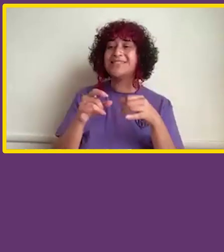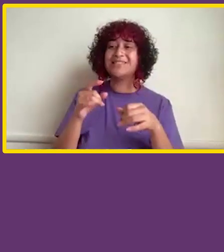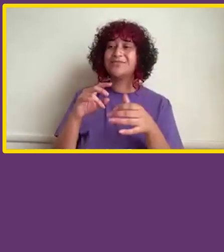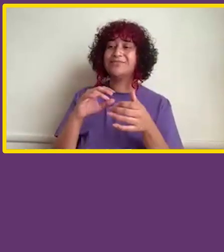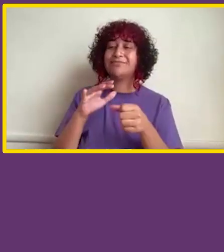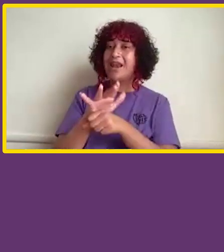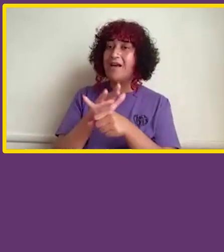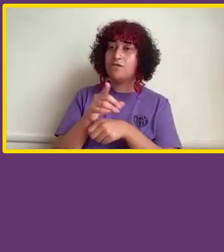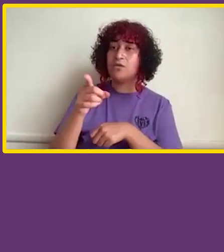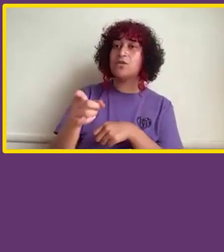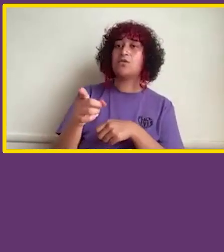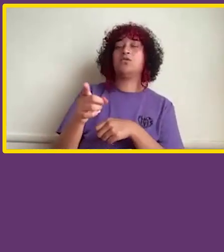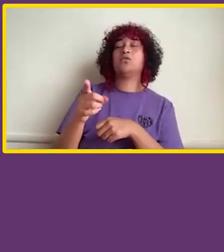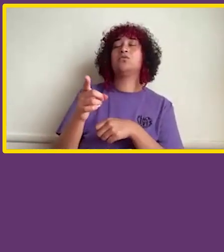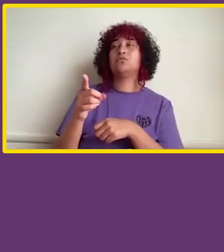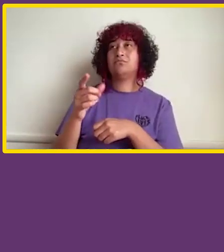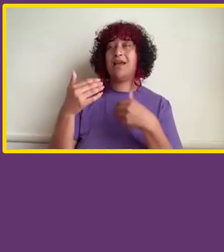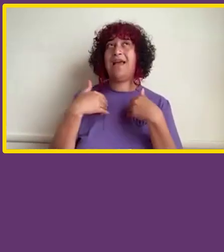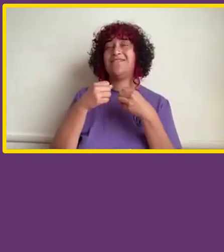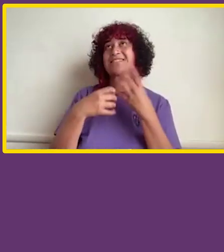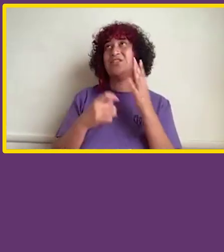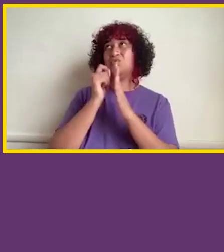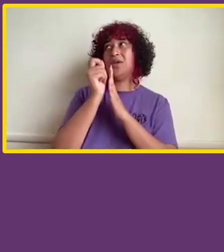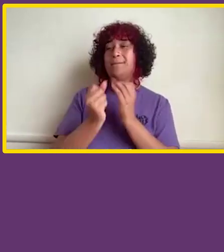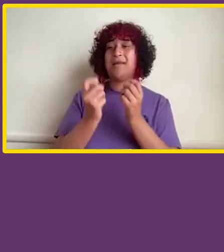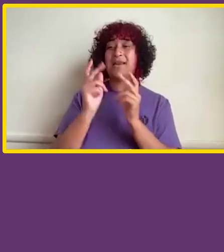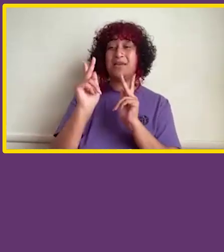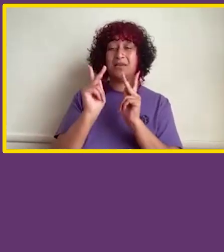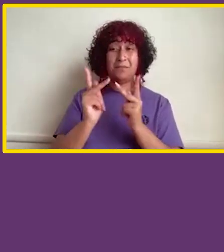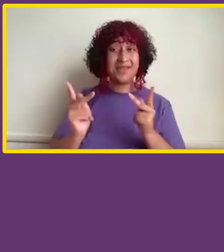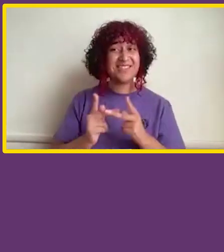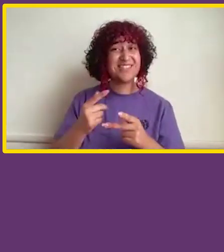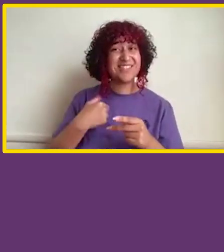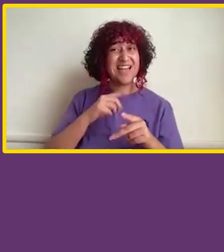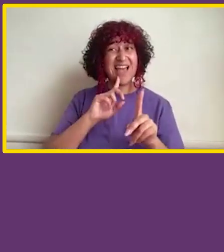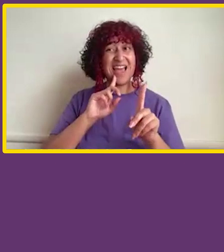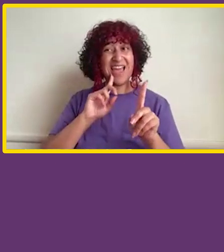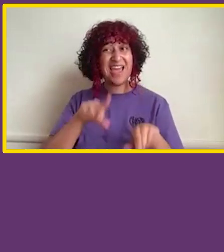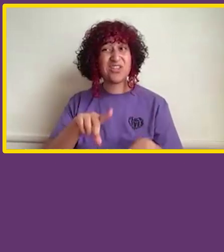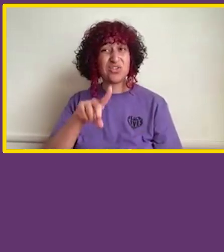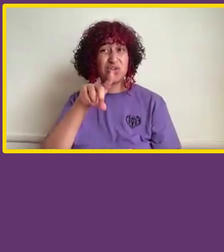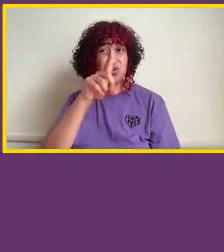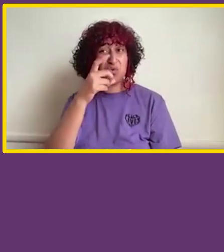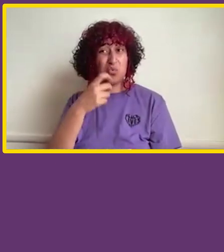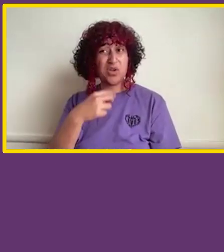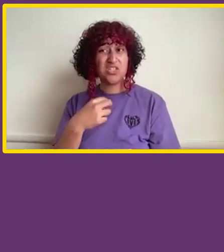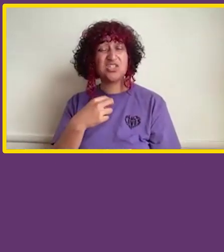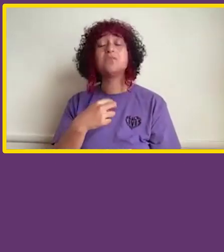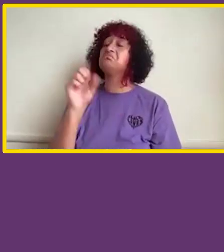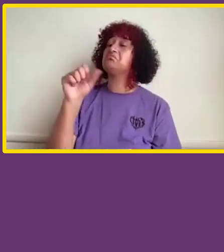but they're written in many places. And Lindsay, did I answer the question? Yeah, this is Lindsay.